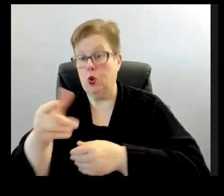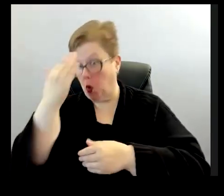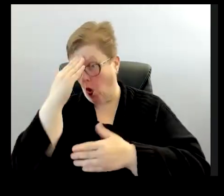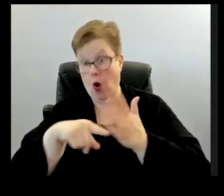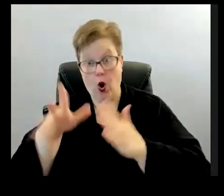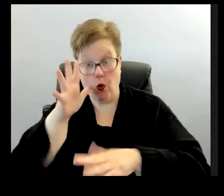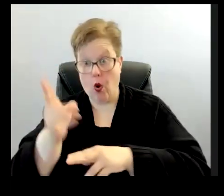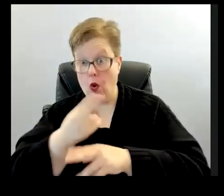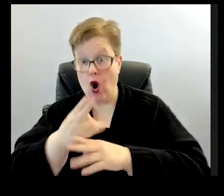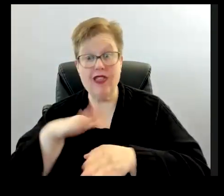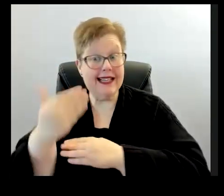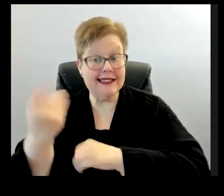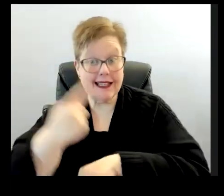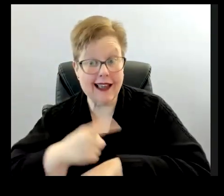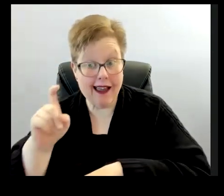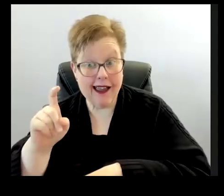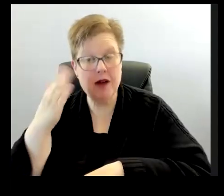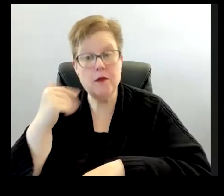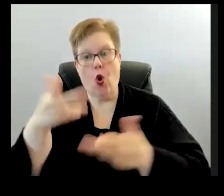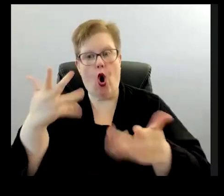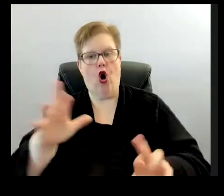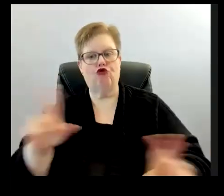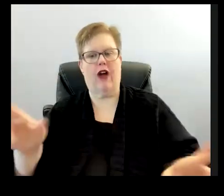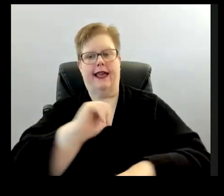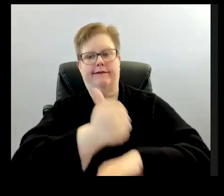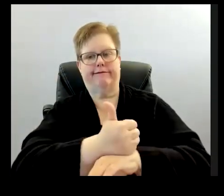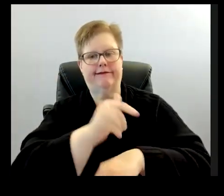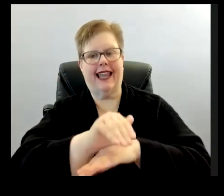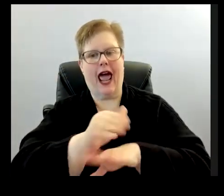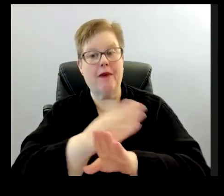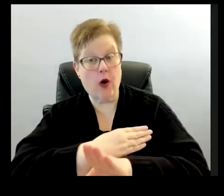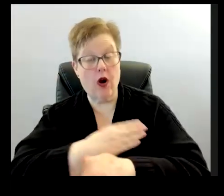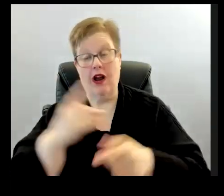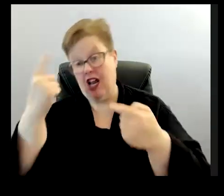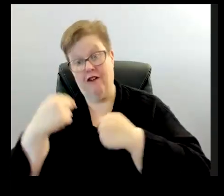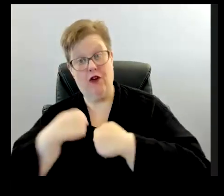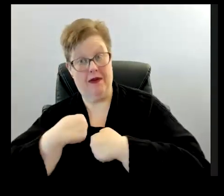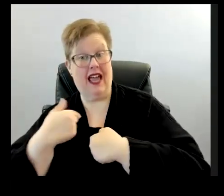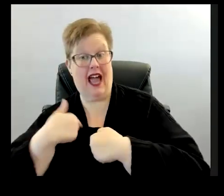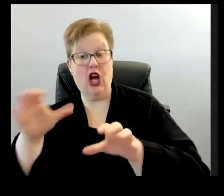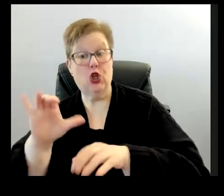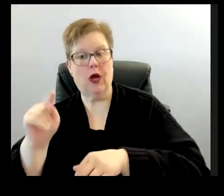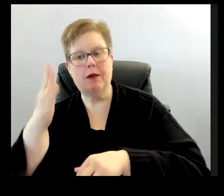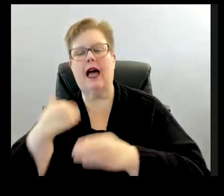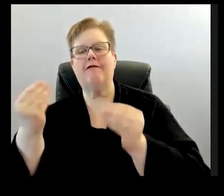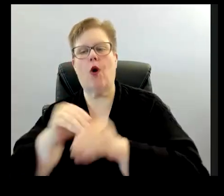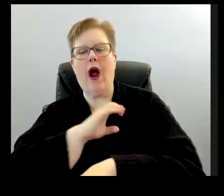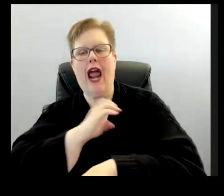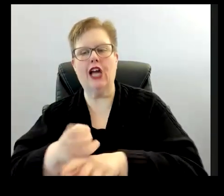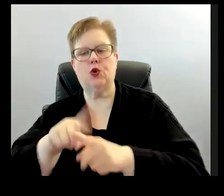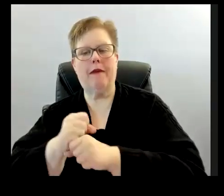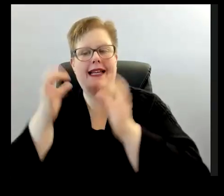wear the next morning because you set it out the night before? For me, I do those things because I have more energy to